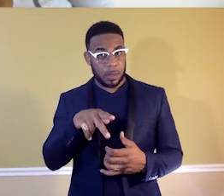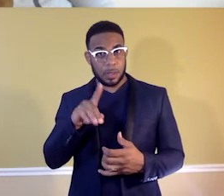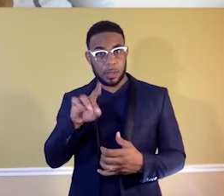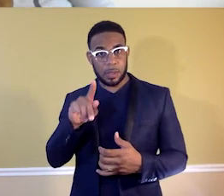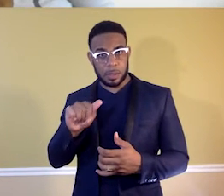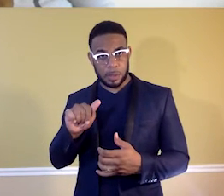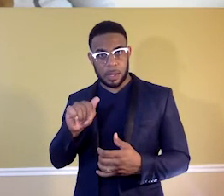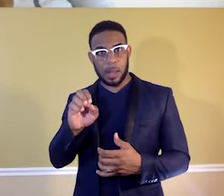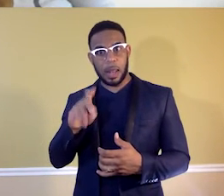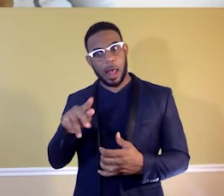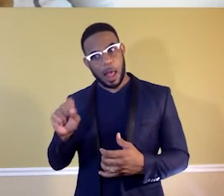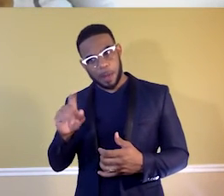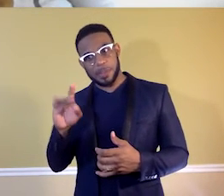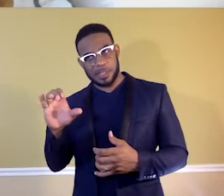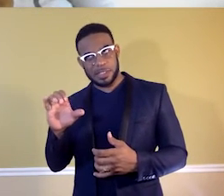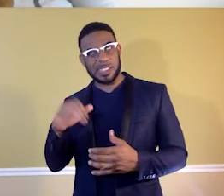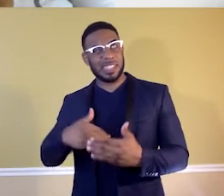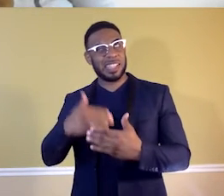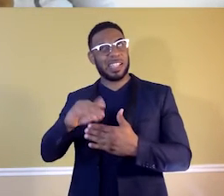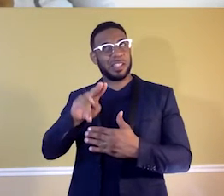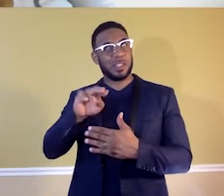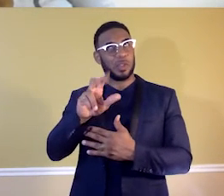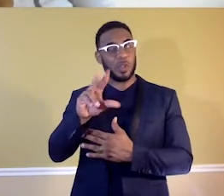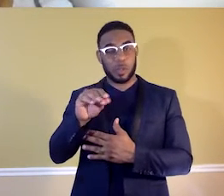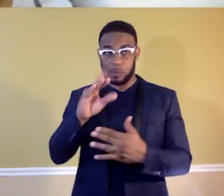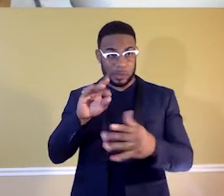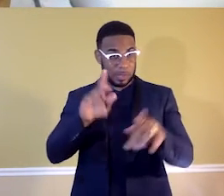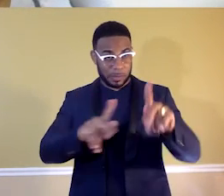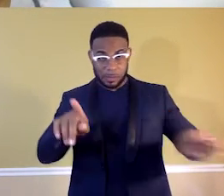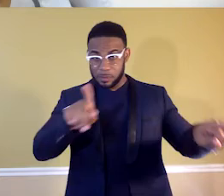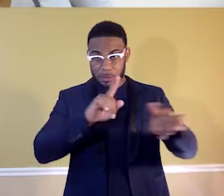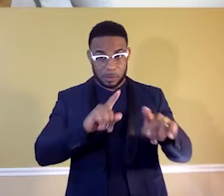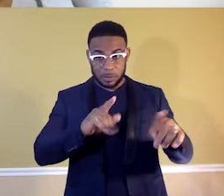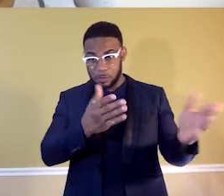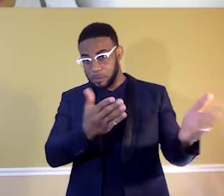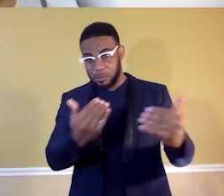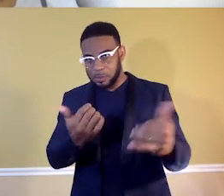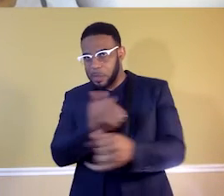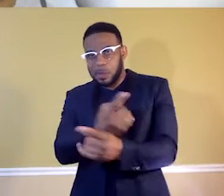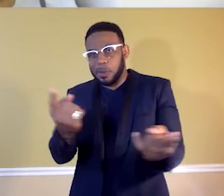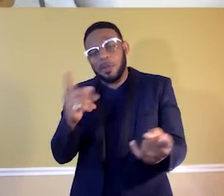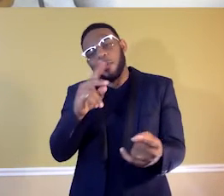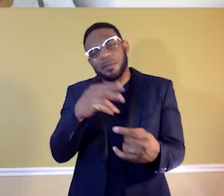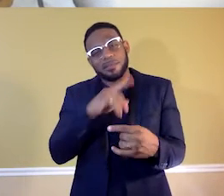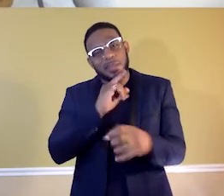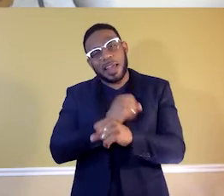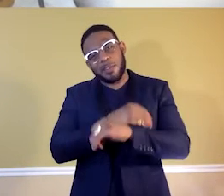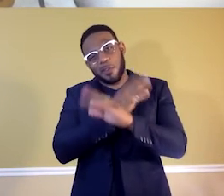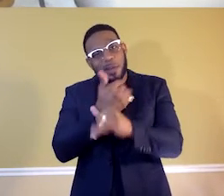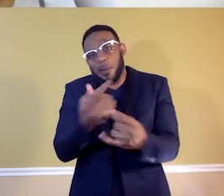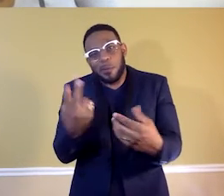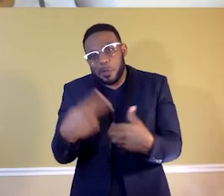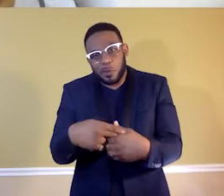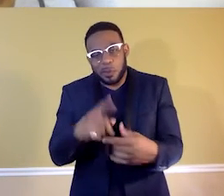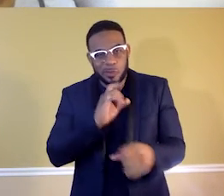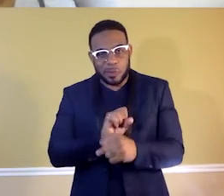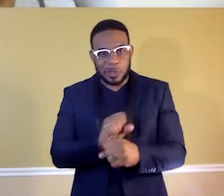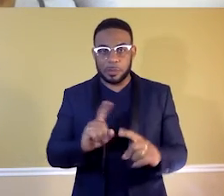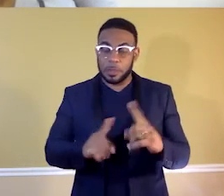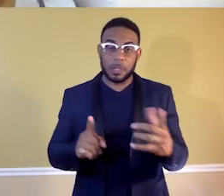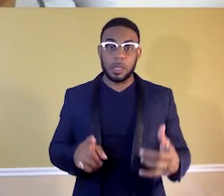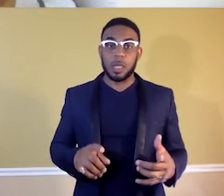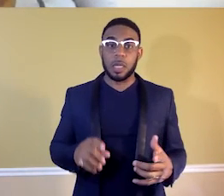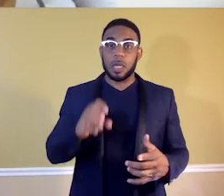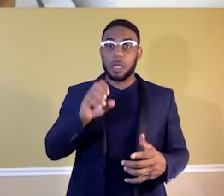next meetup is June 30th, so DC people. It'll be virtual, so anybody can join really. But